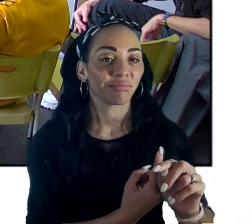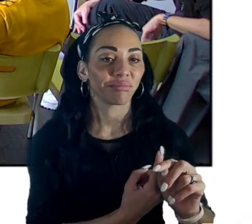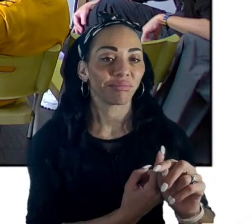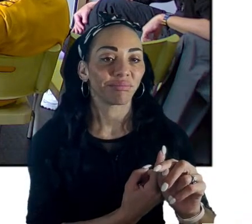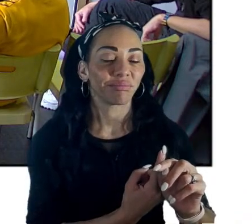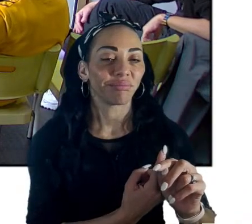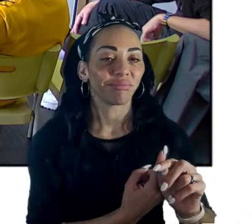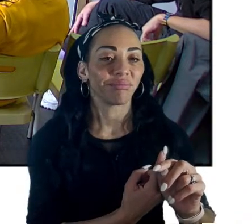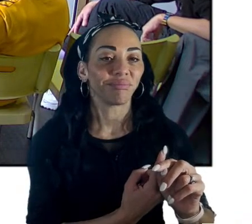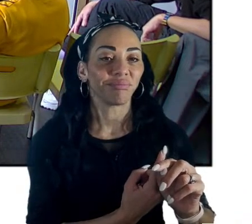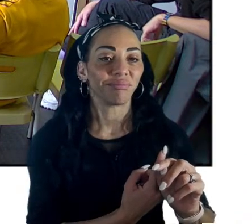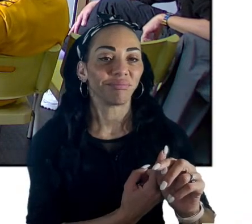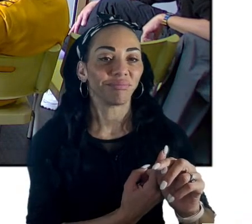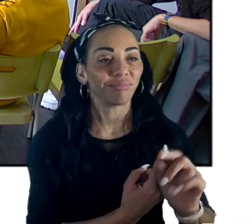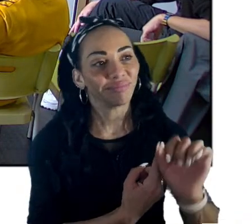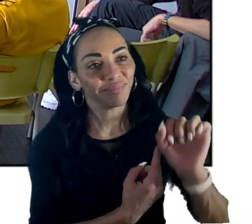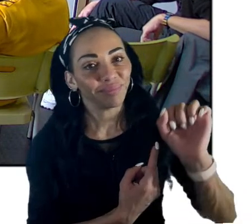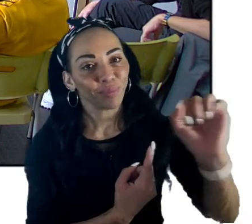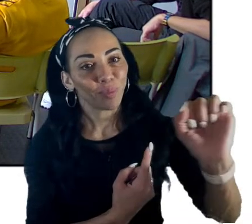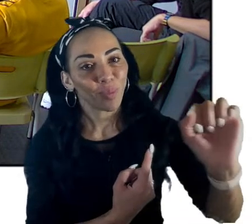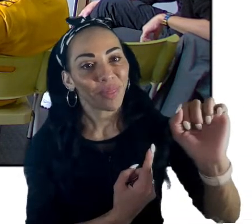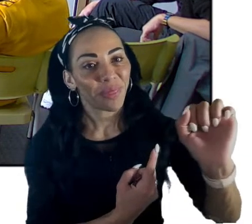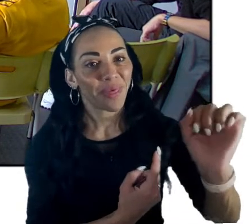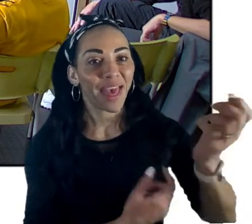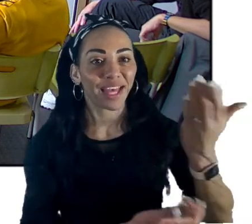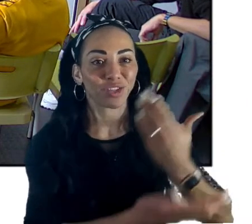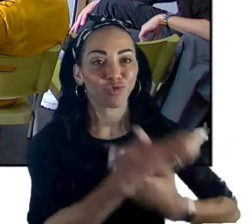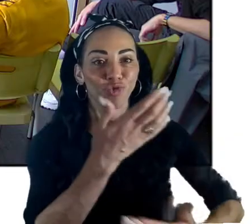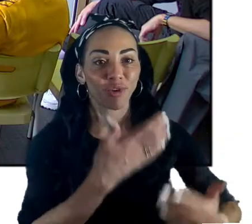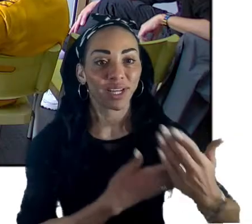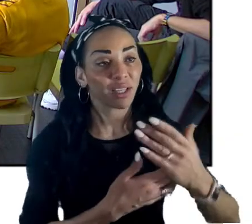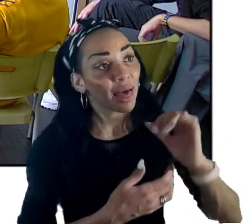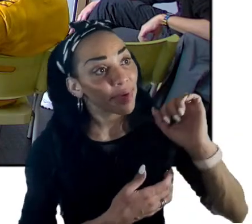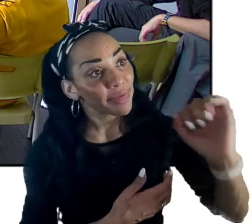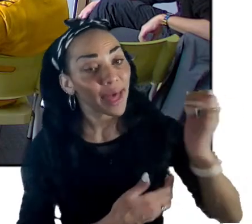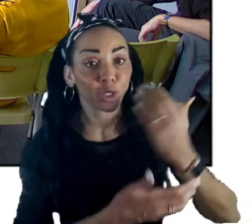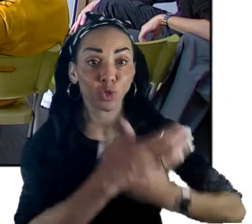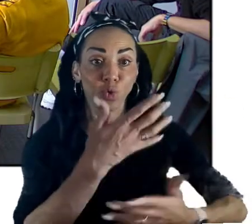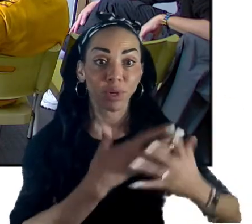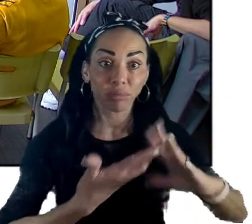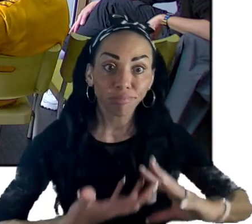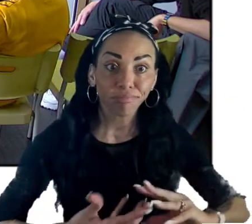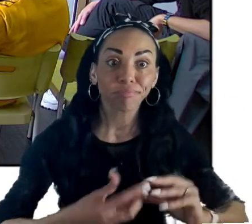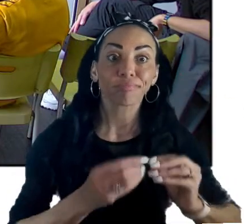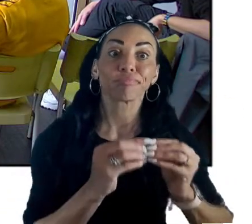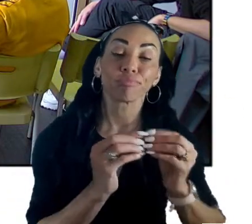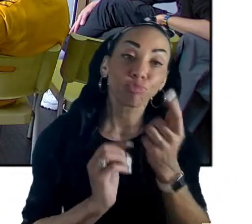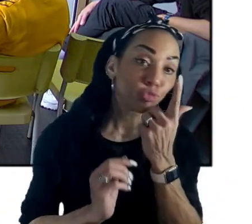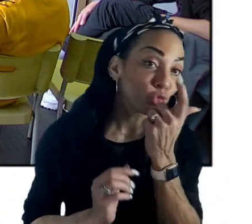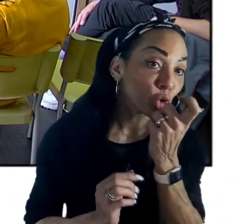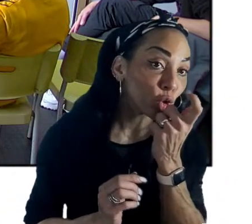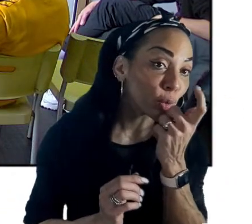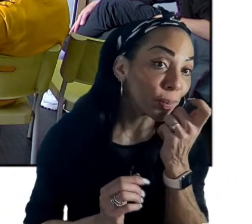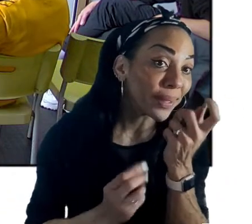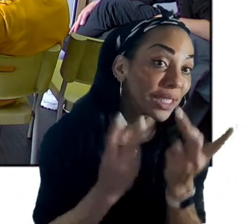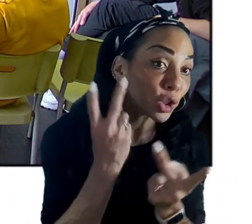those stories might be developed into songs, and so they would